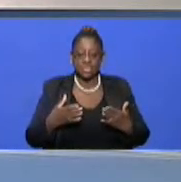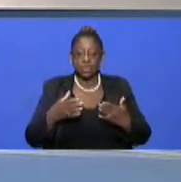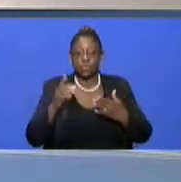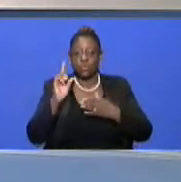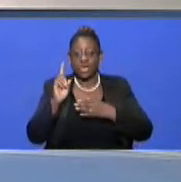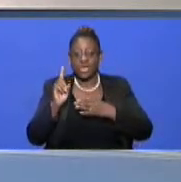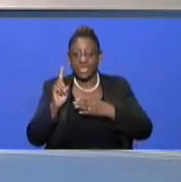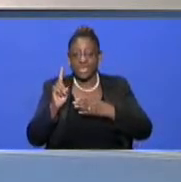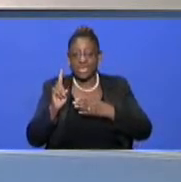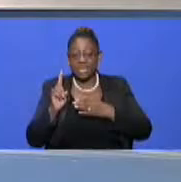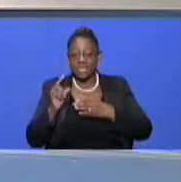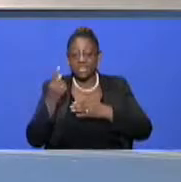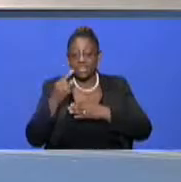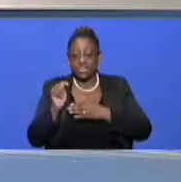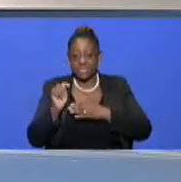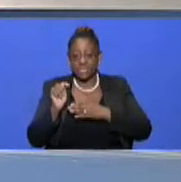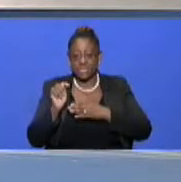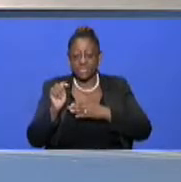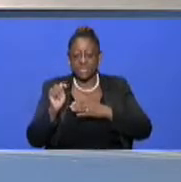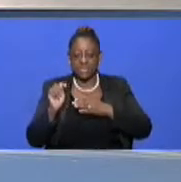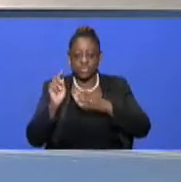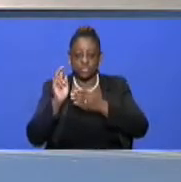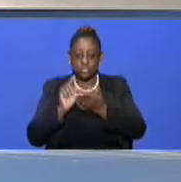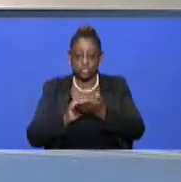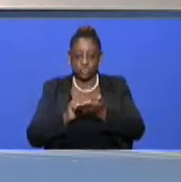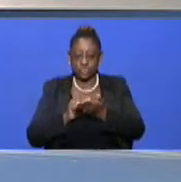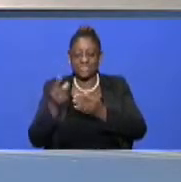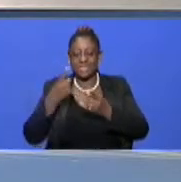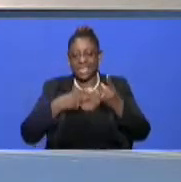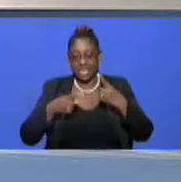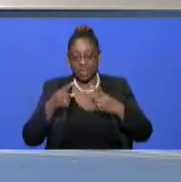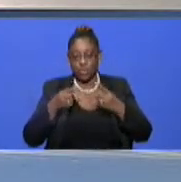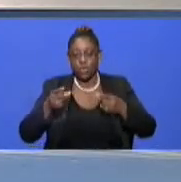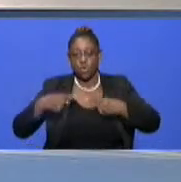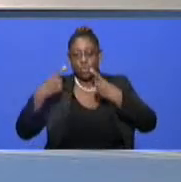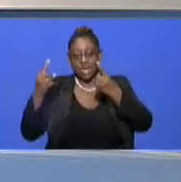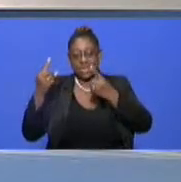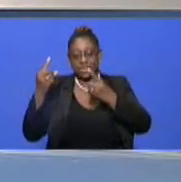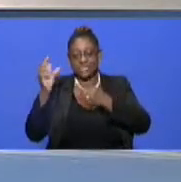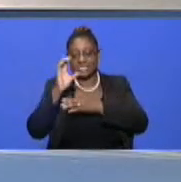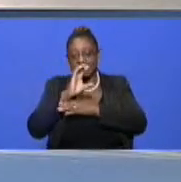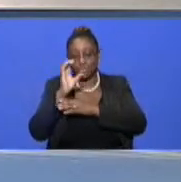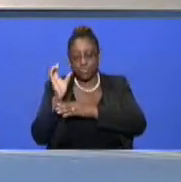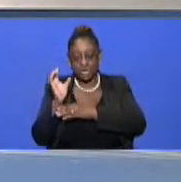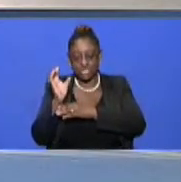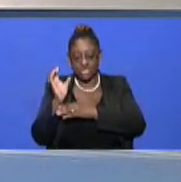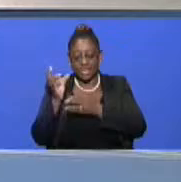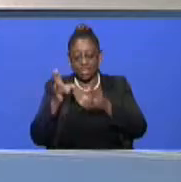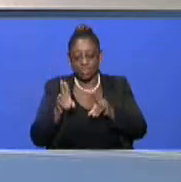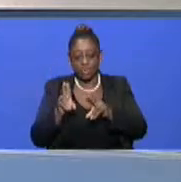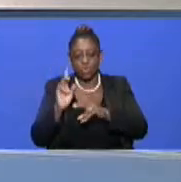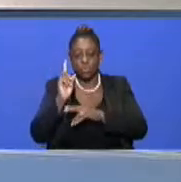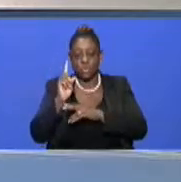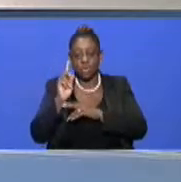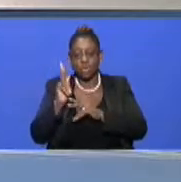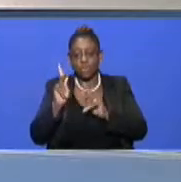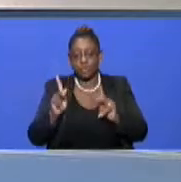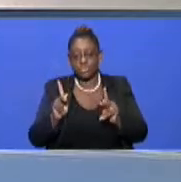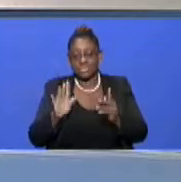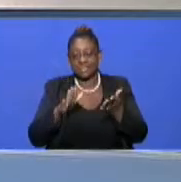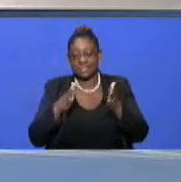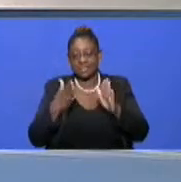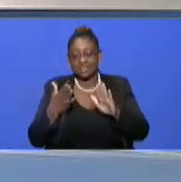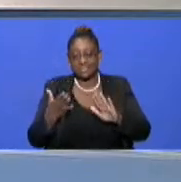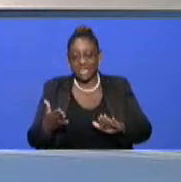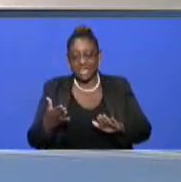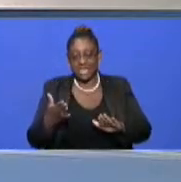was taking place last night, the unfortunate news broke that one of our own here at the Broadcasting Corporation had passed away in the person of